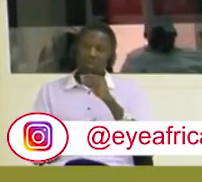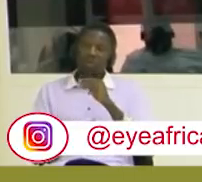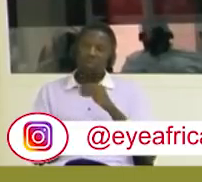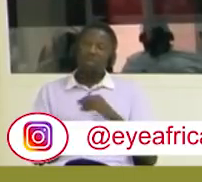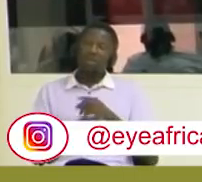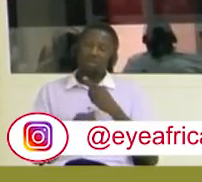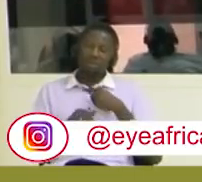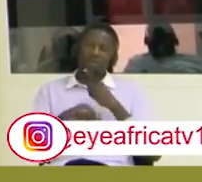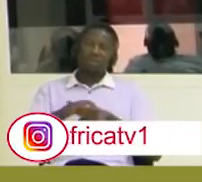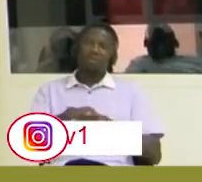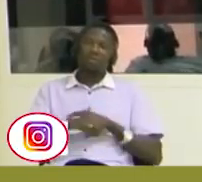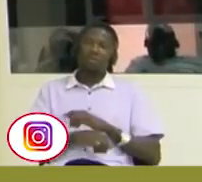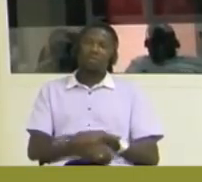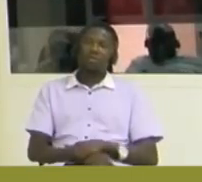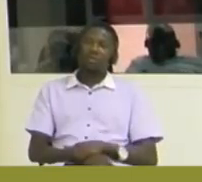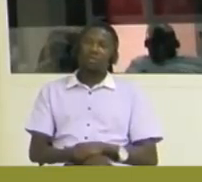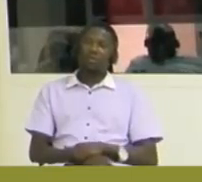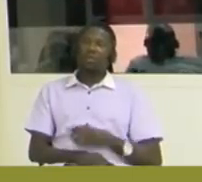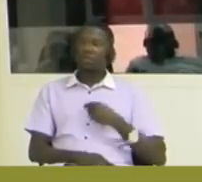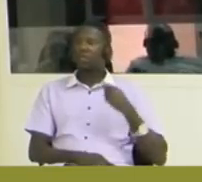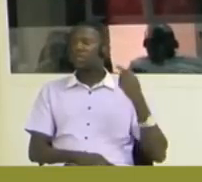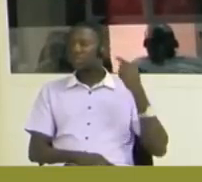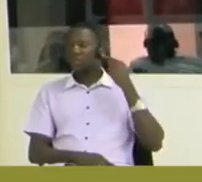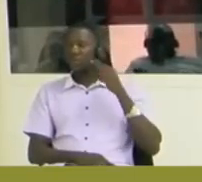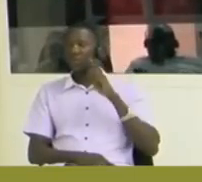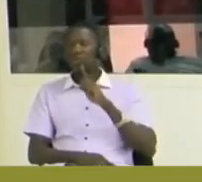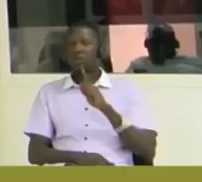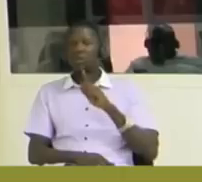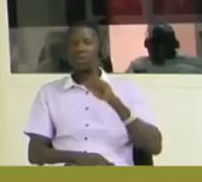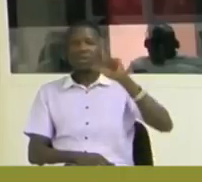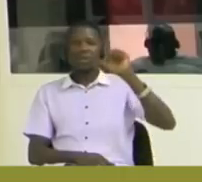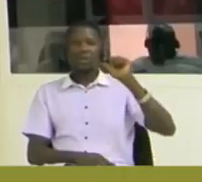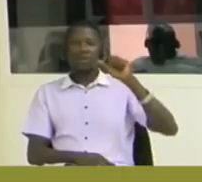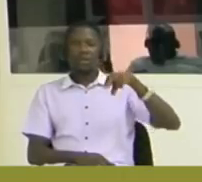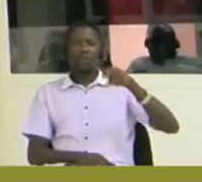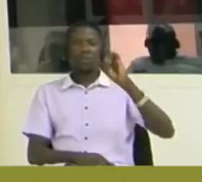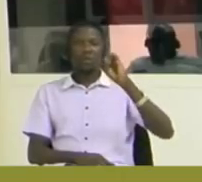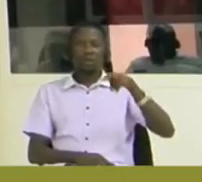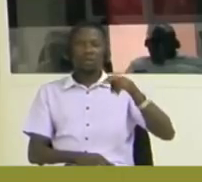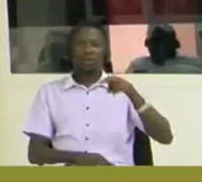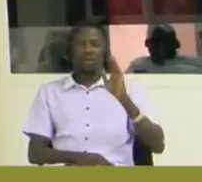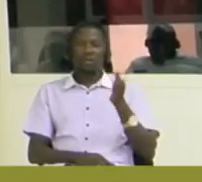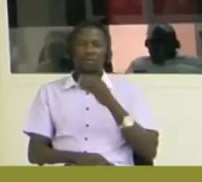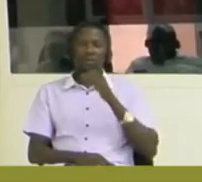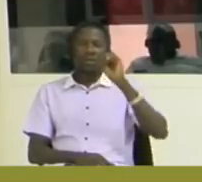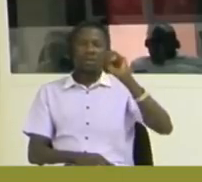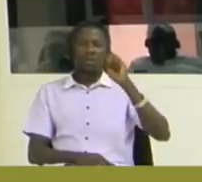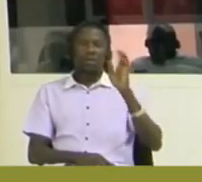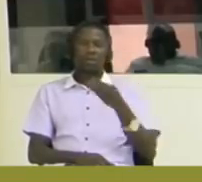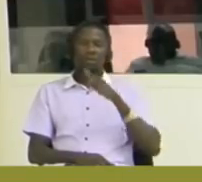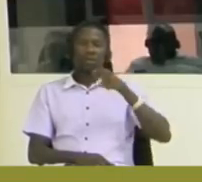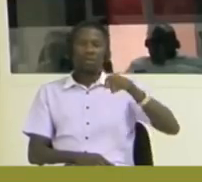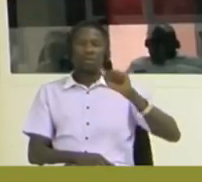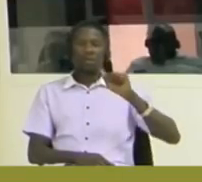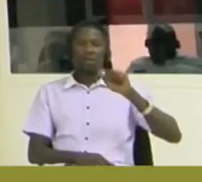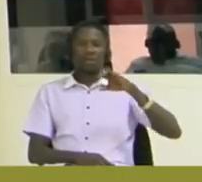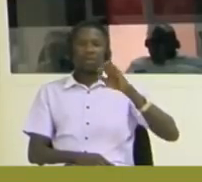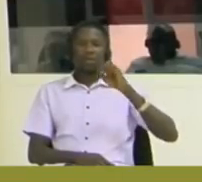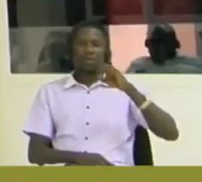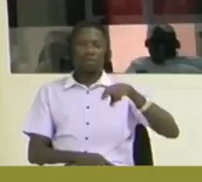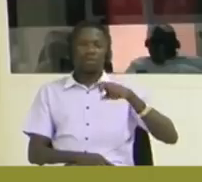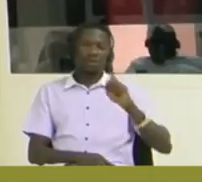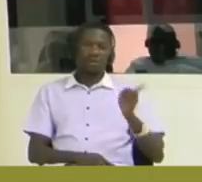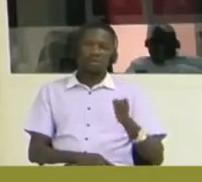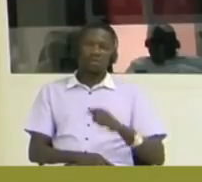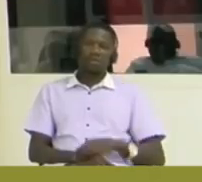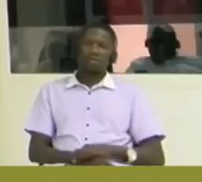Let's listen to one Lamin S. Marong. You know him? Yes, sir, I do. What was he to you at the